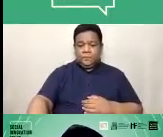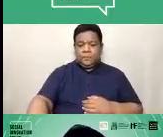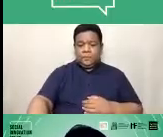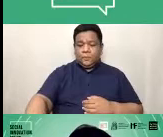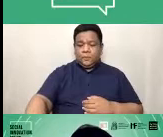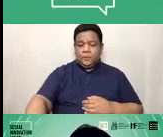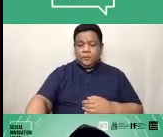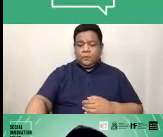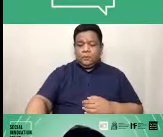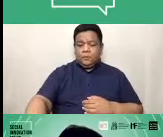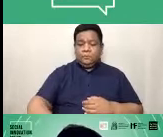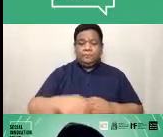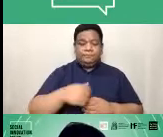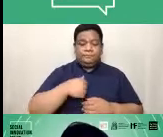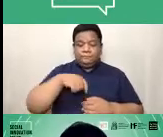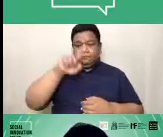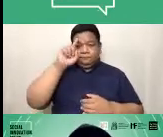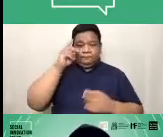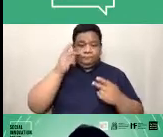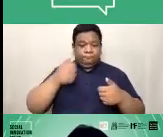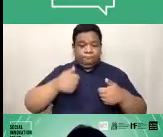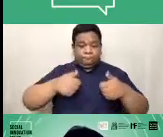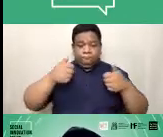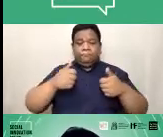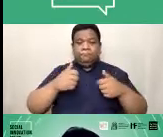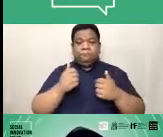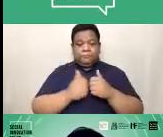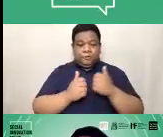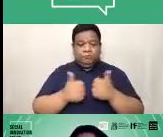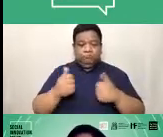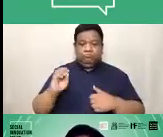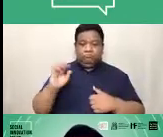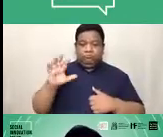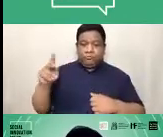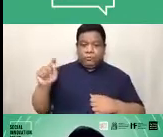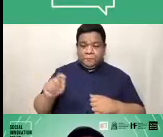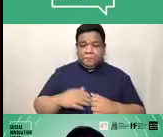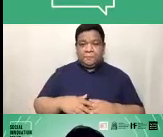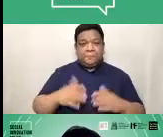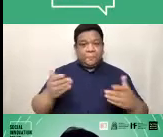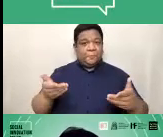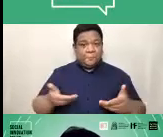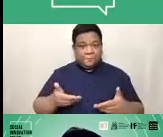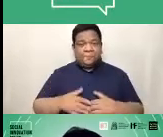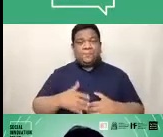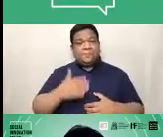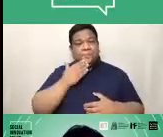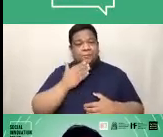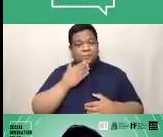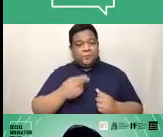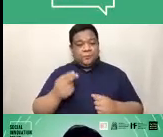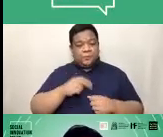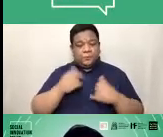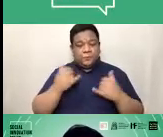I believe, okay, I see a thumbs up, which I assume means that we're good. Okay, so welcome. And thank you for joining me here today